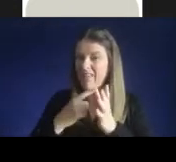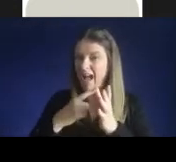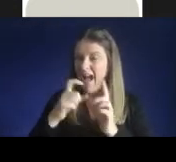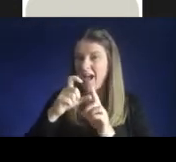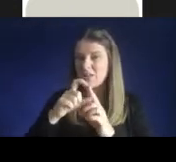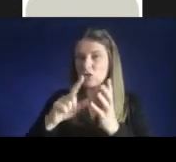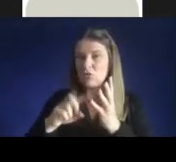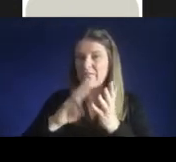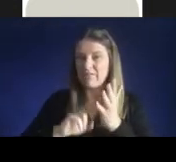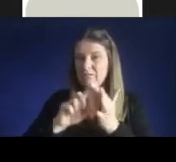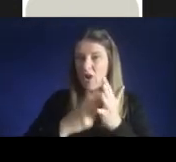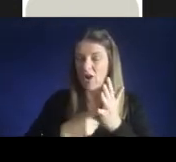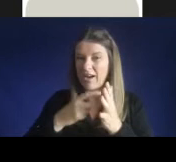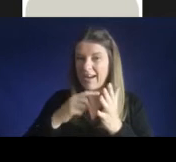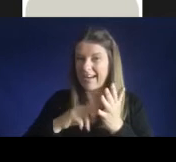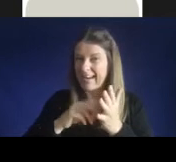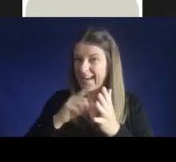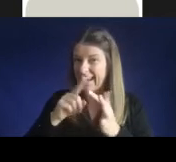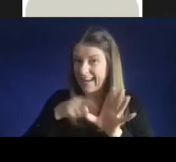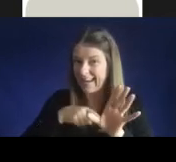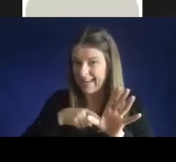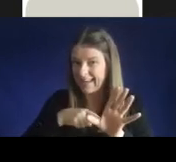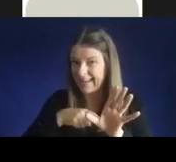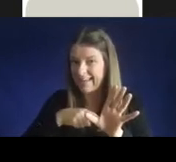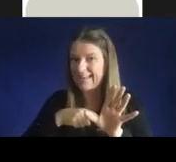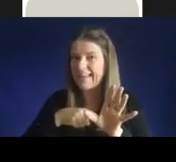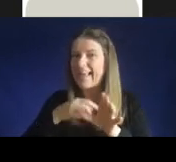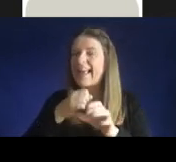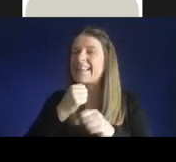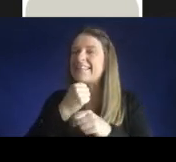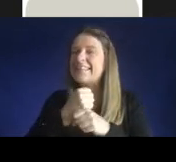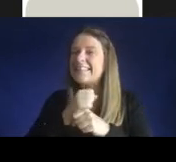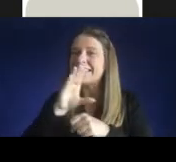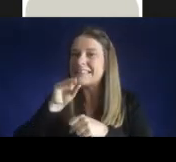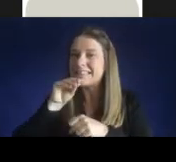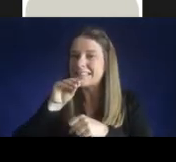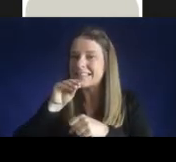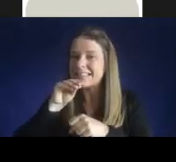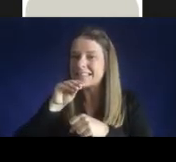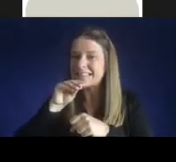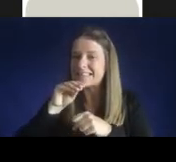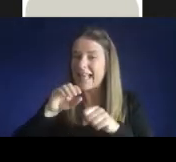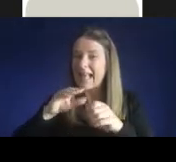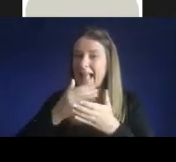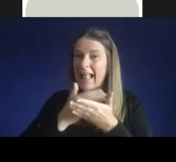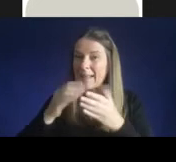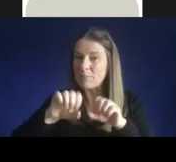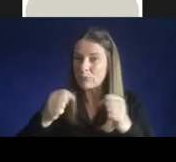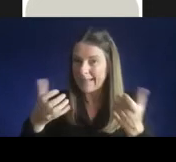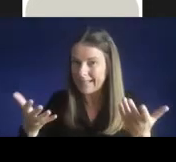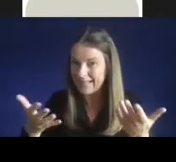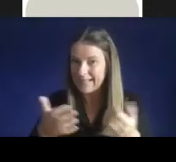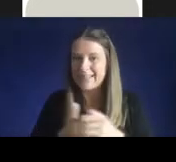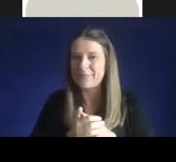Luminous. Geese. Clean Break. Taisheng Che.